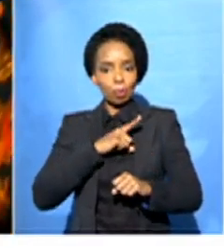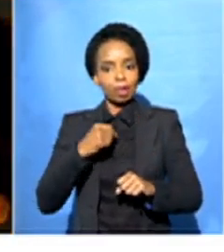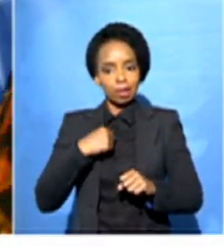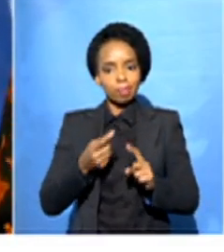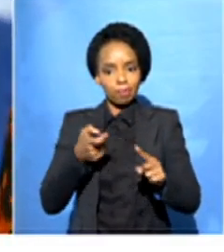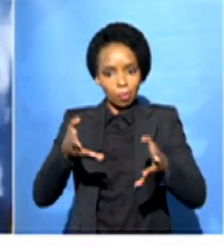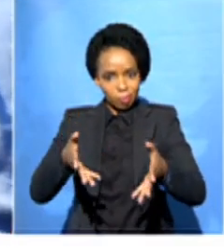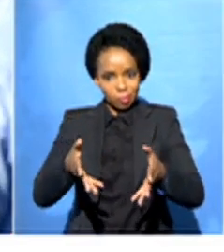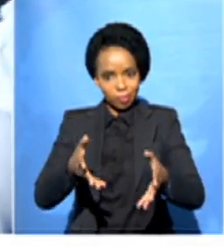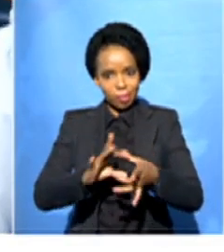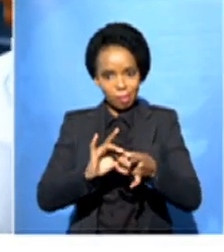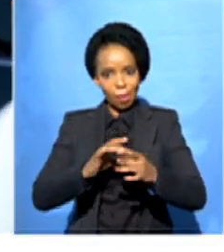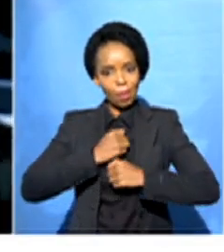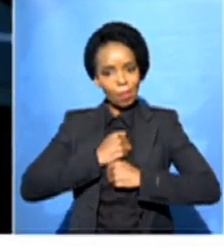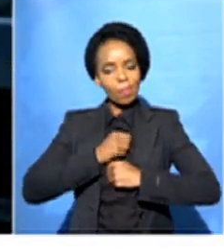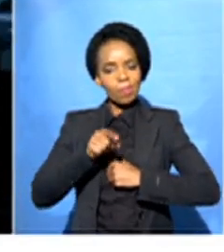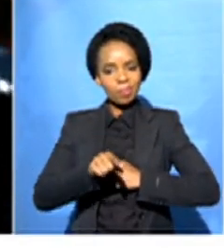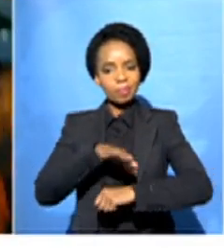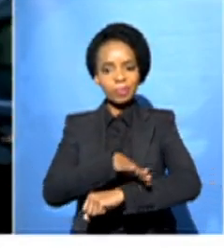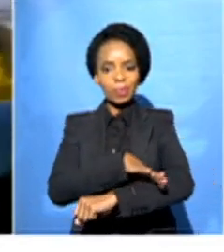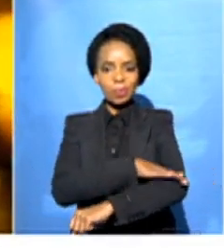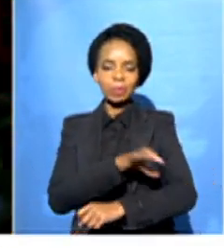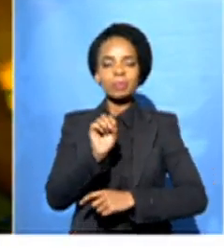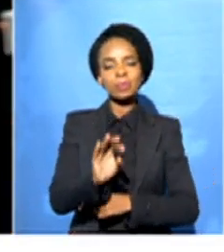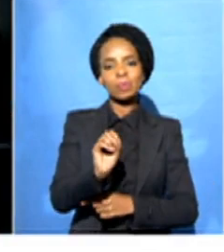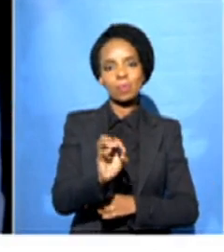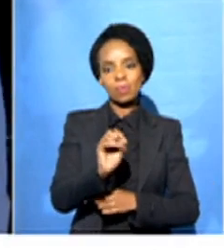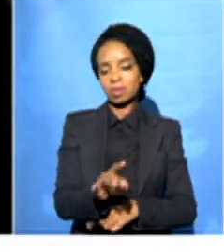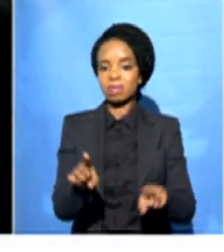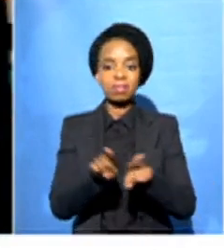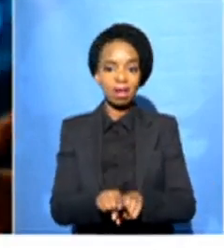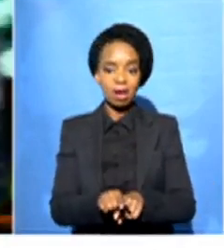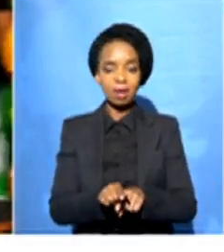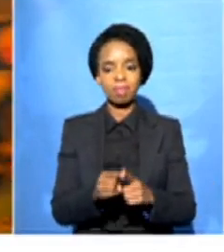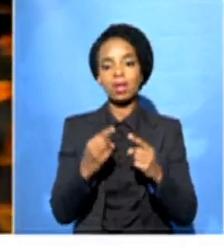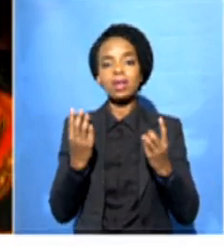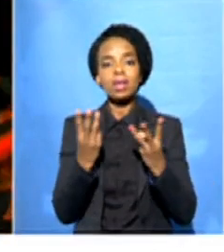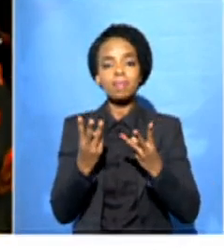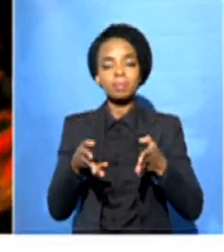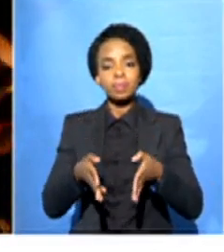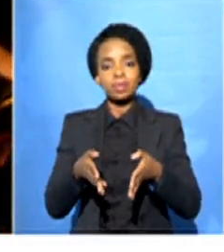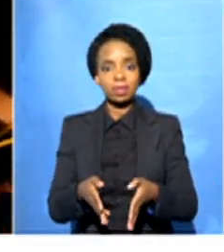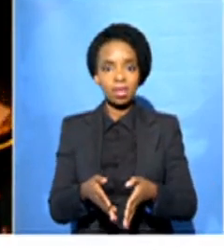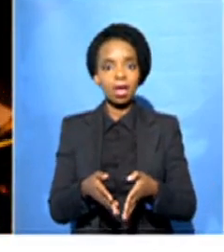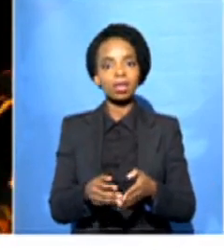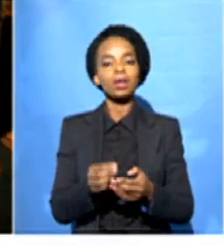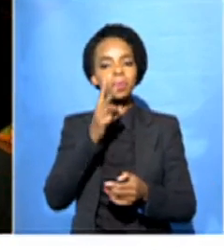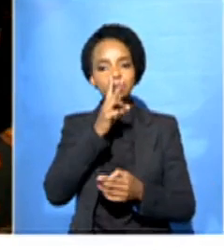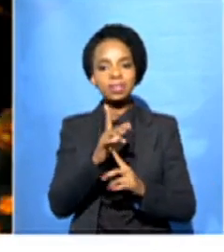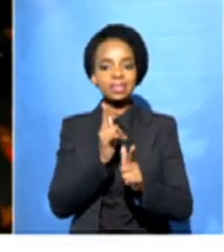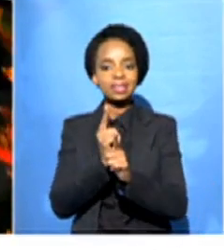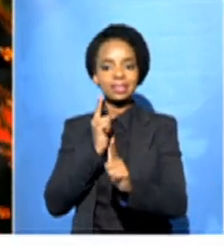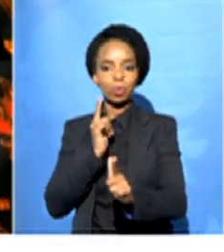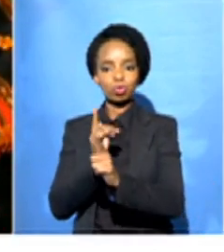also the politics of township versus city in this country. You know, we continue to see townships